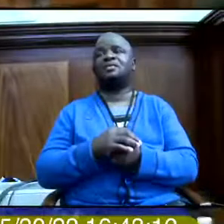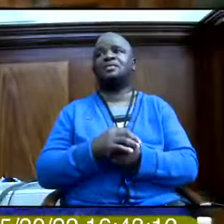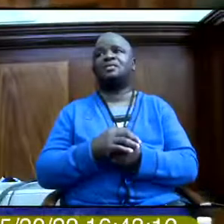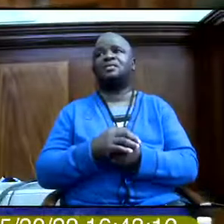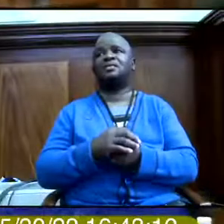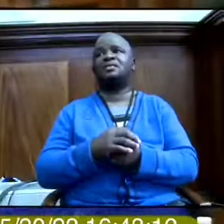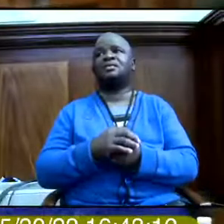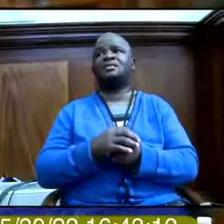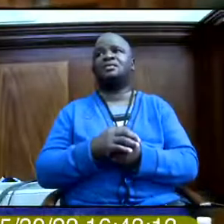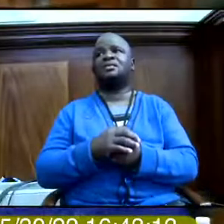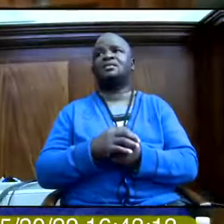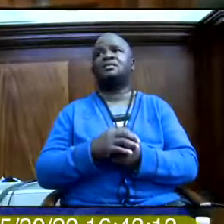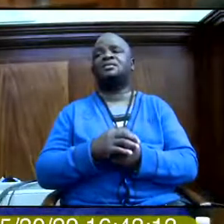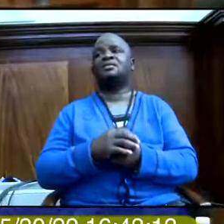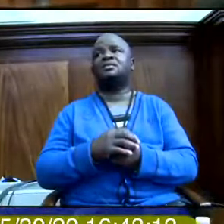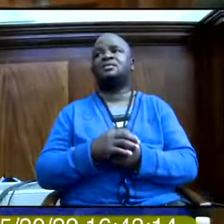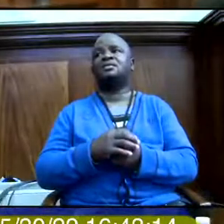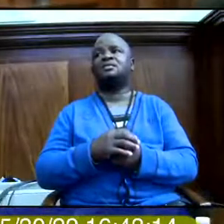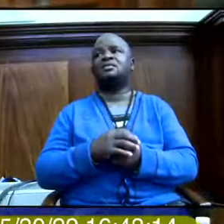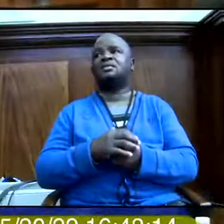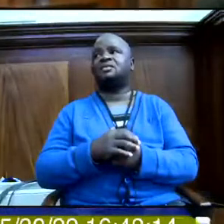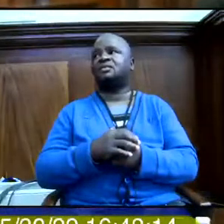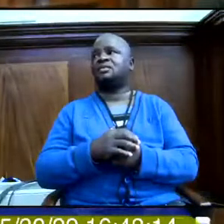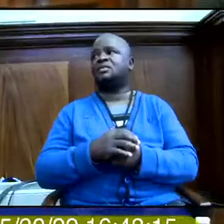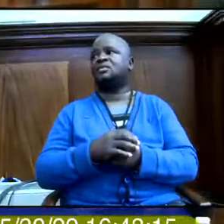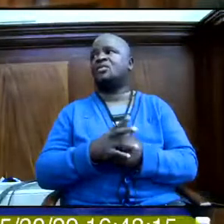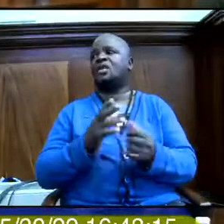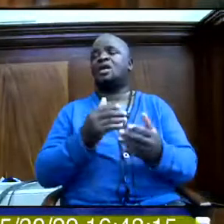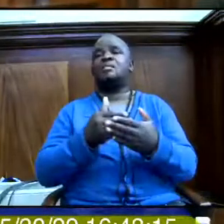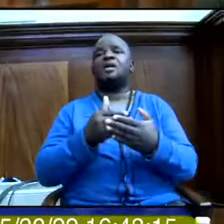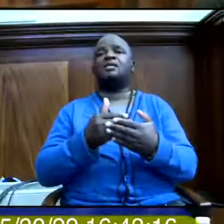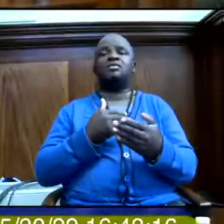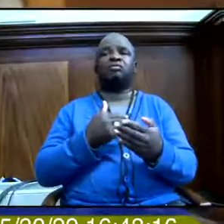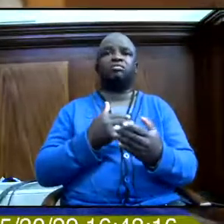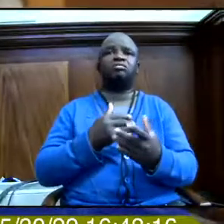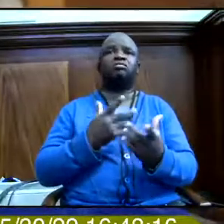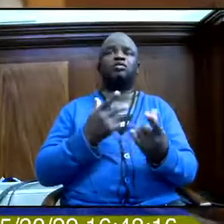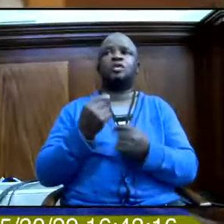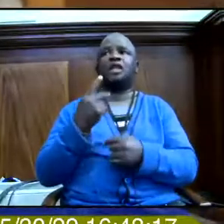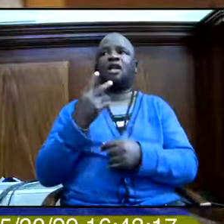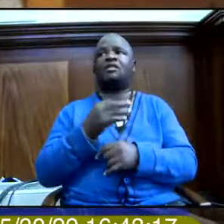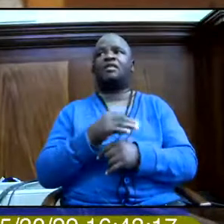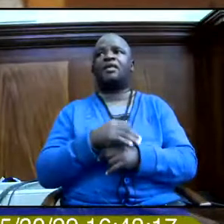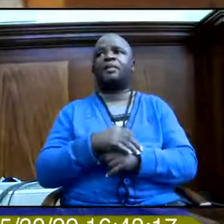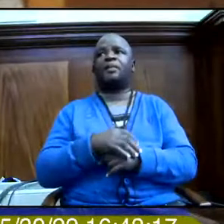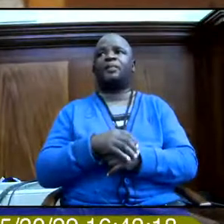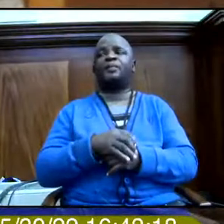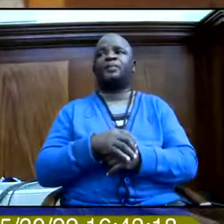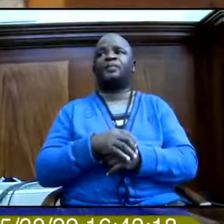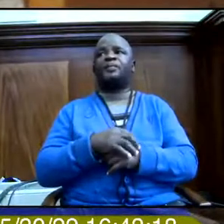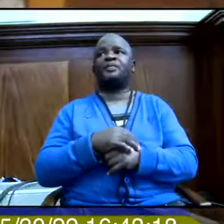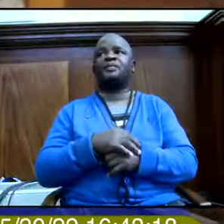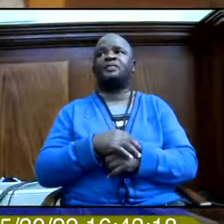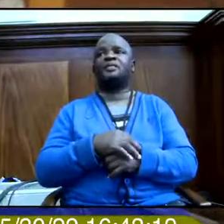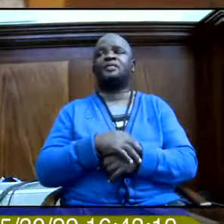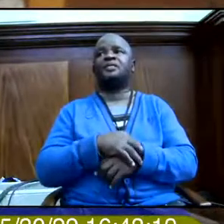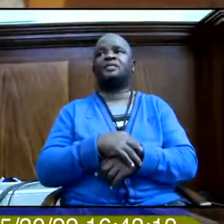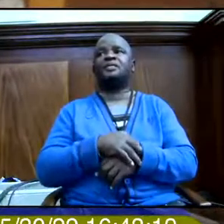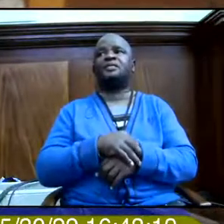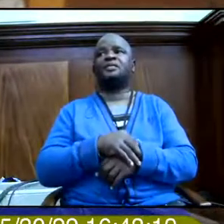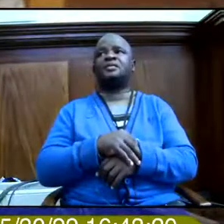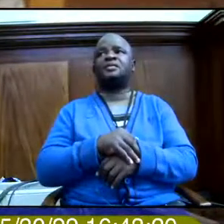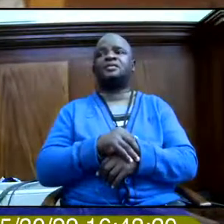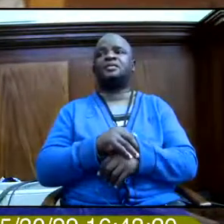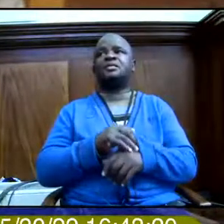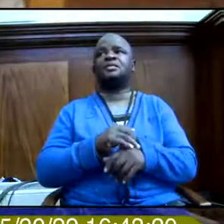madam speaker in the past we used to have we we